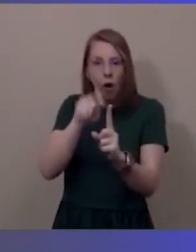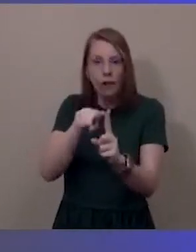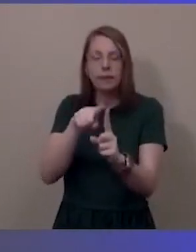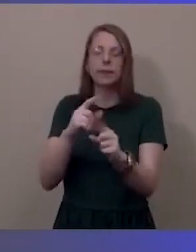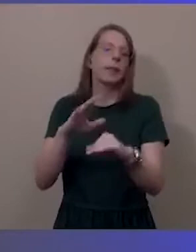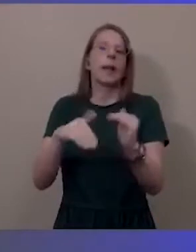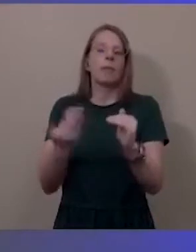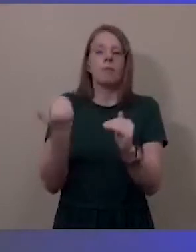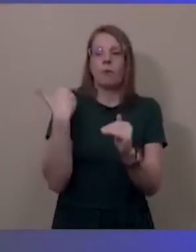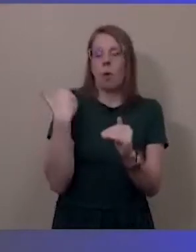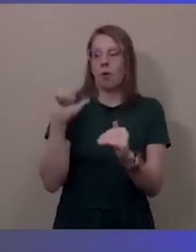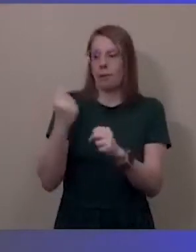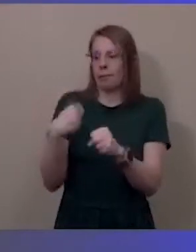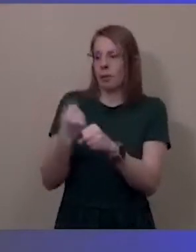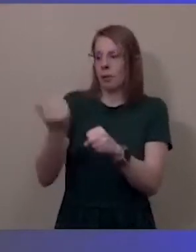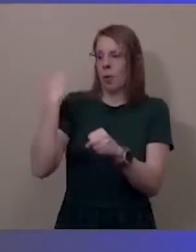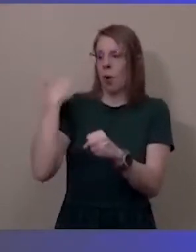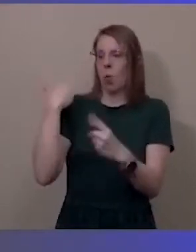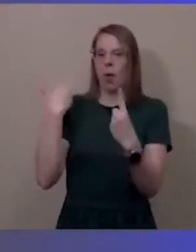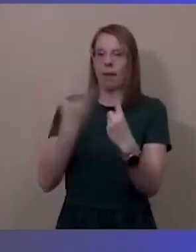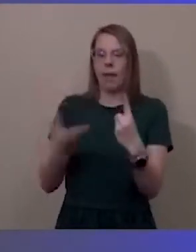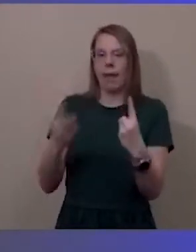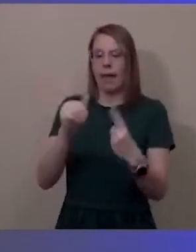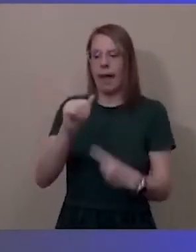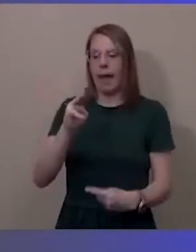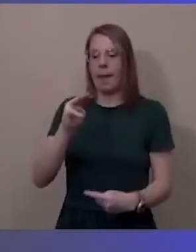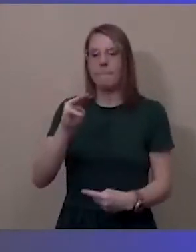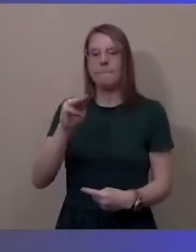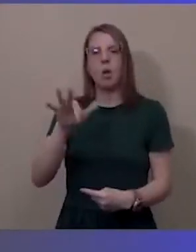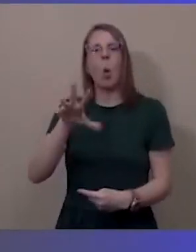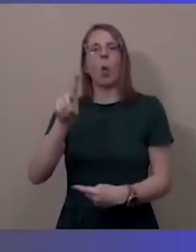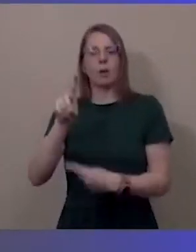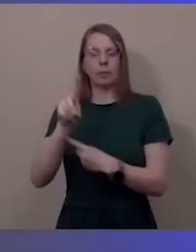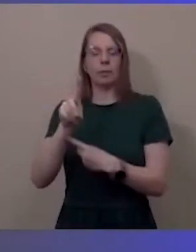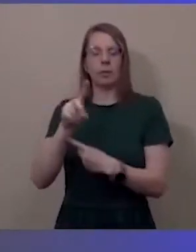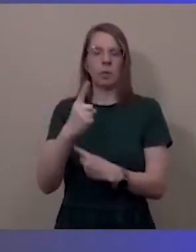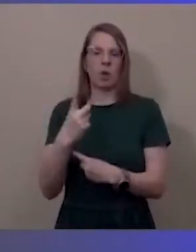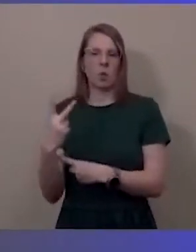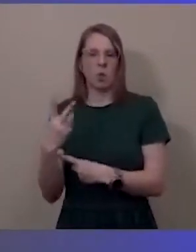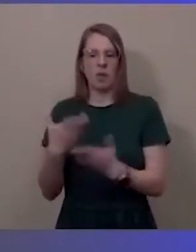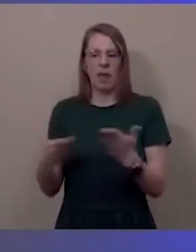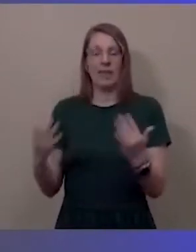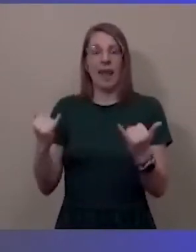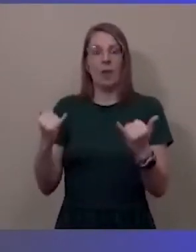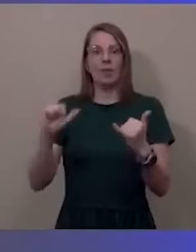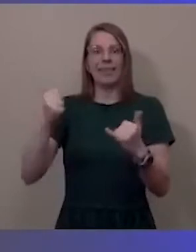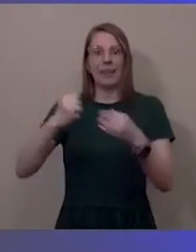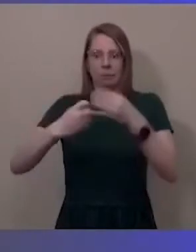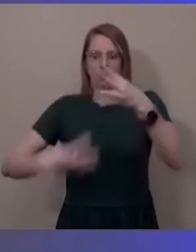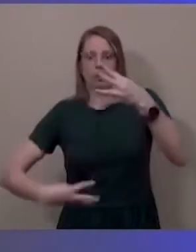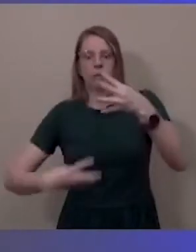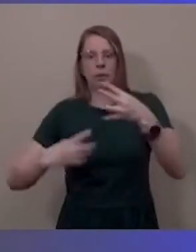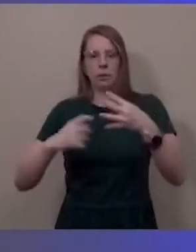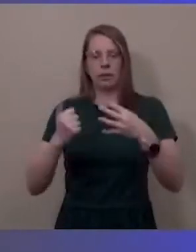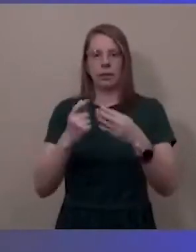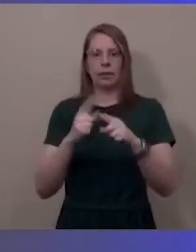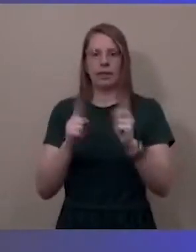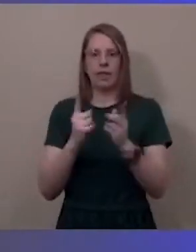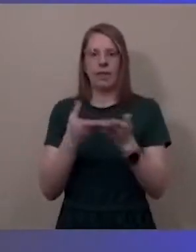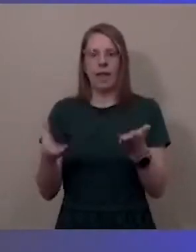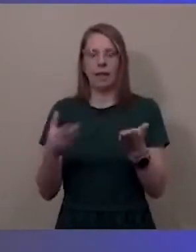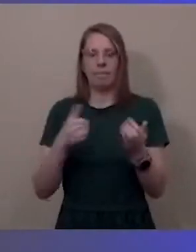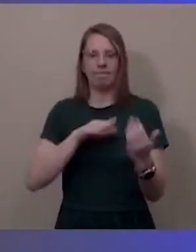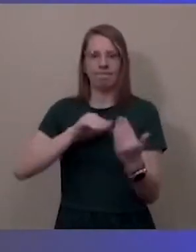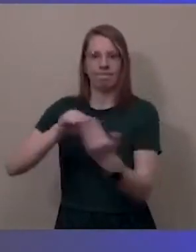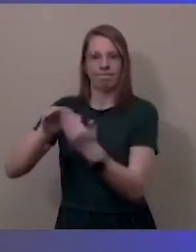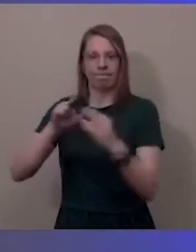before. 10 years ago, it would have been one thing, probably amyloid, 1 or 2 things maybe. Now we've got a list of 10 different mechanisms of action that we're going after